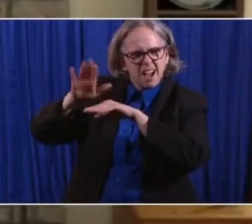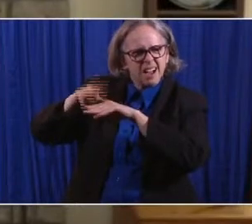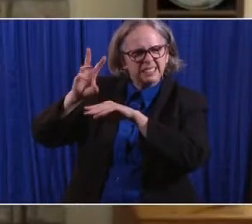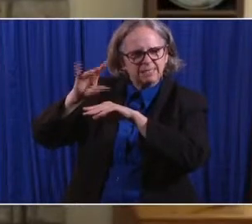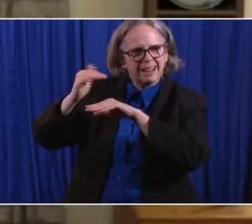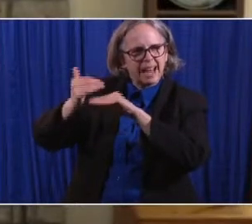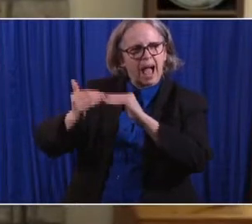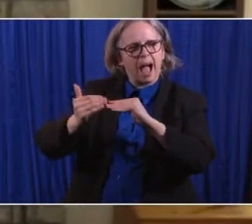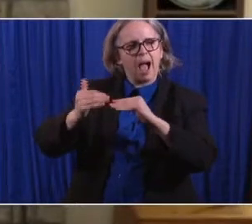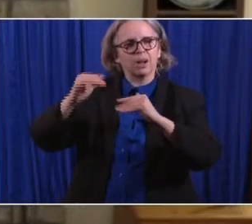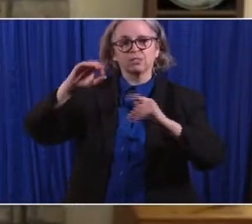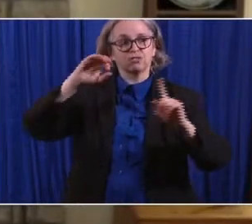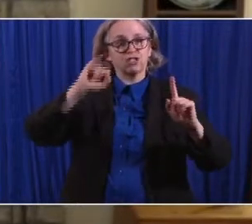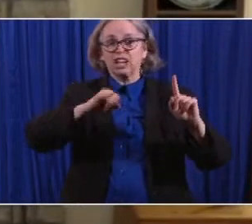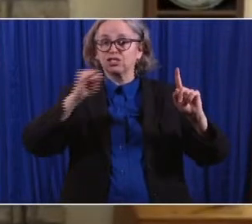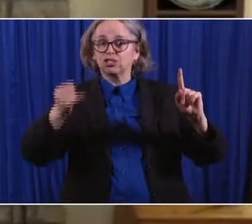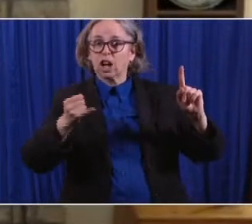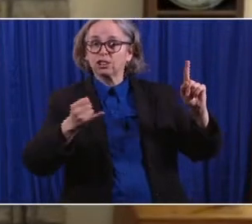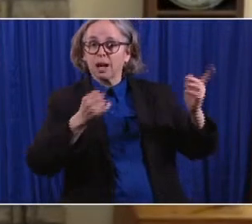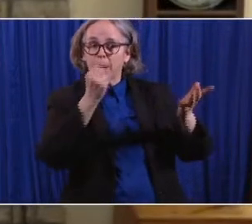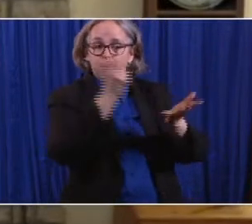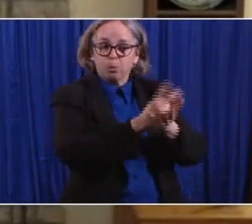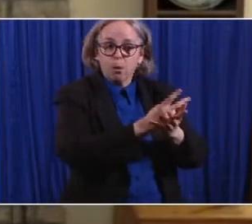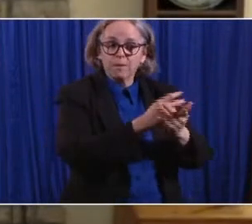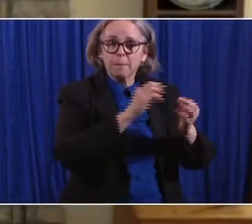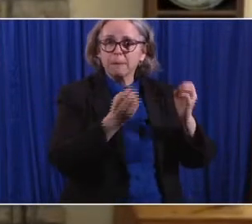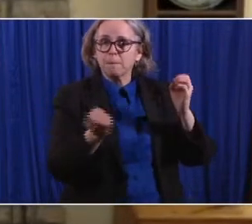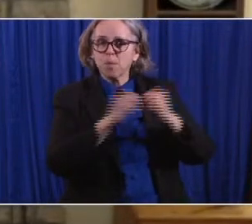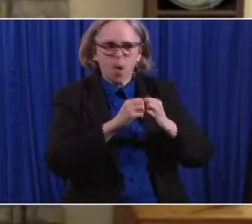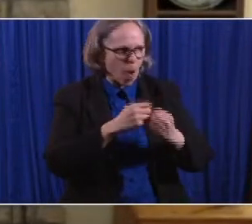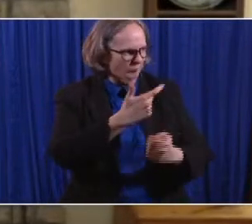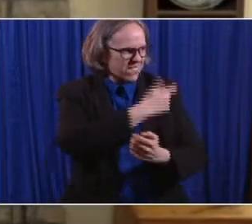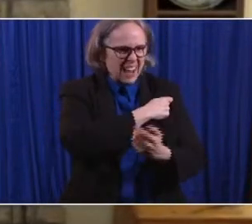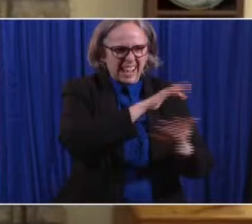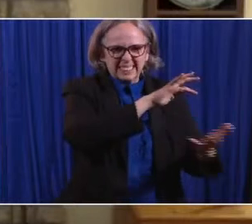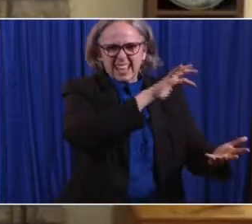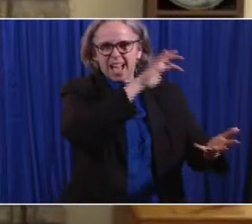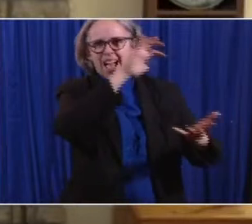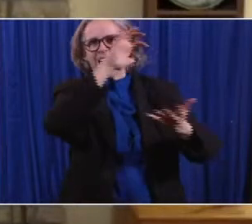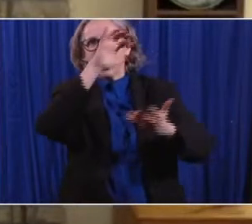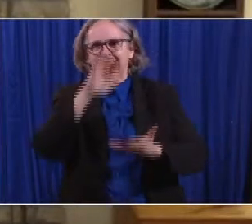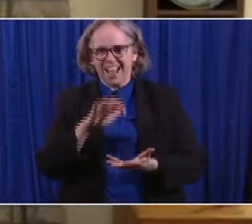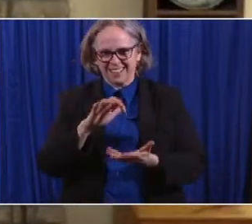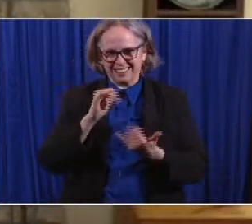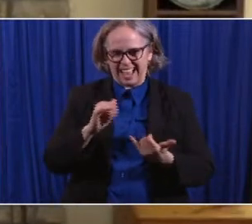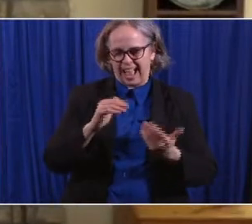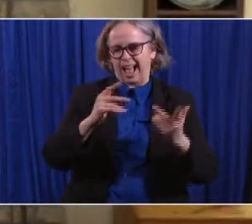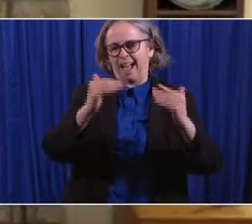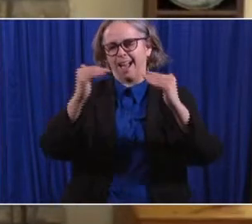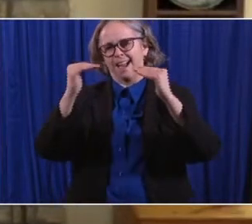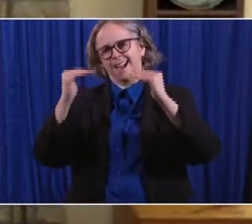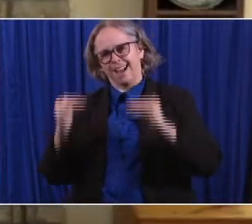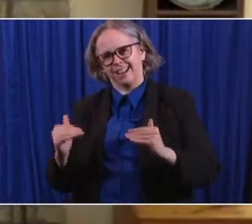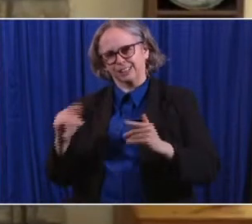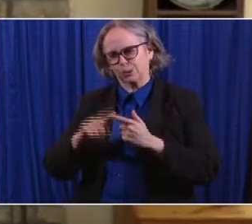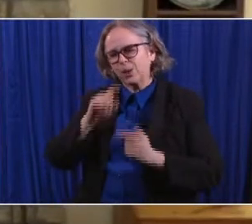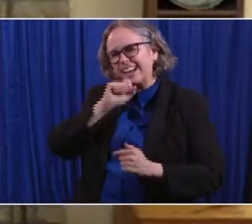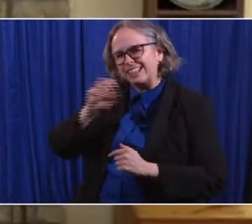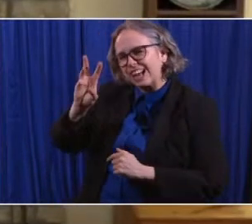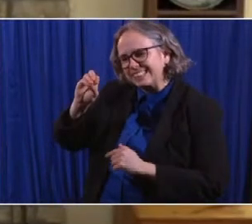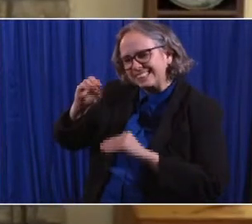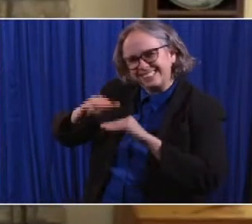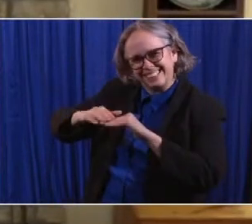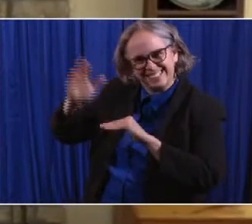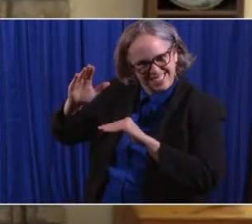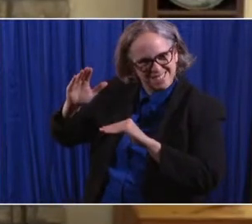coming in and the openings that we were seeing in reservations for vaccinations. We